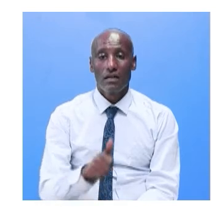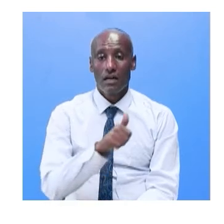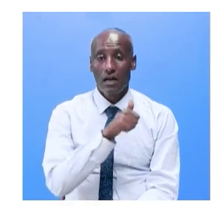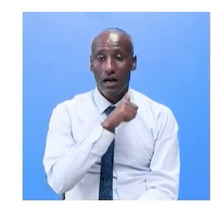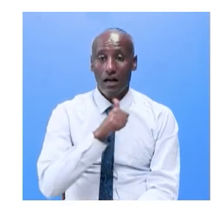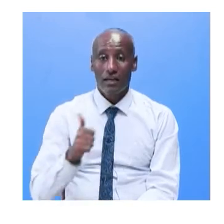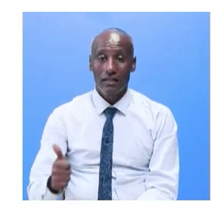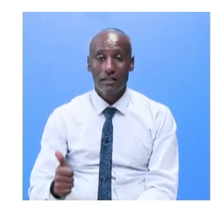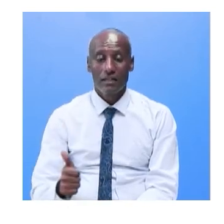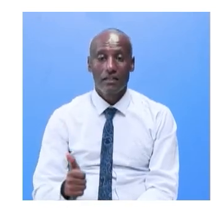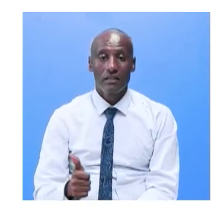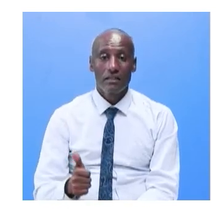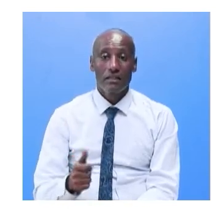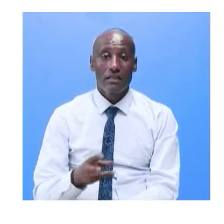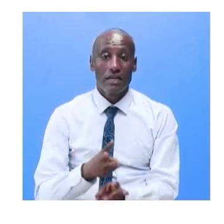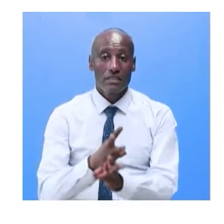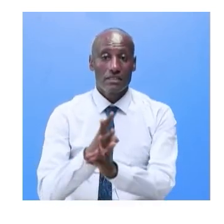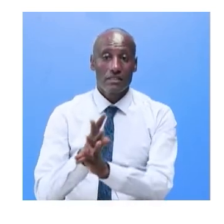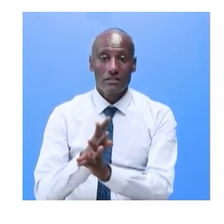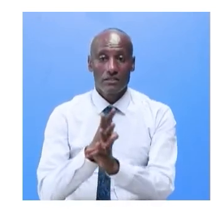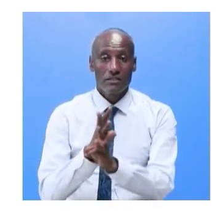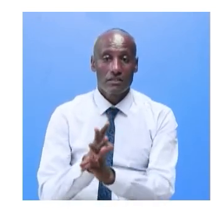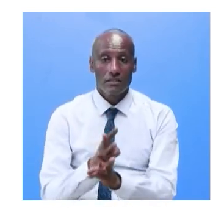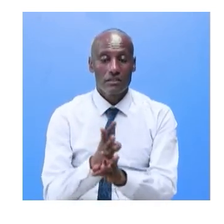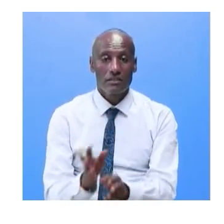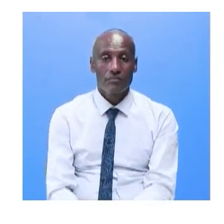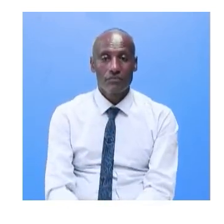Arada Street.